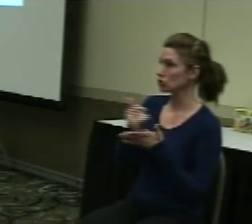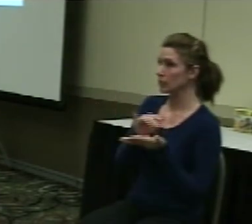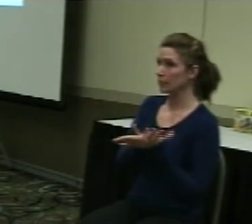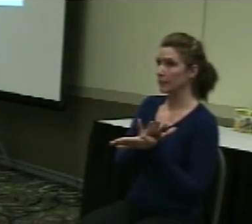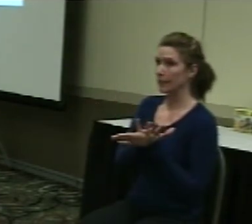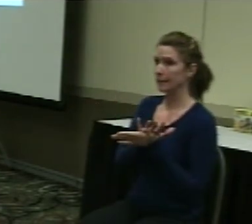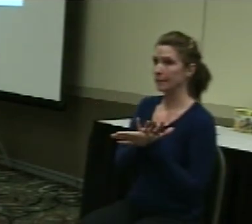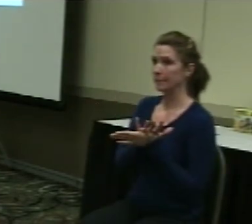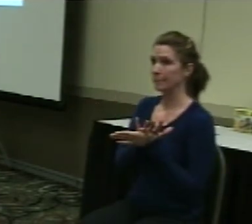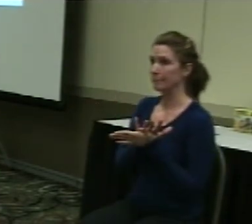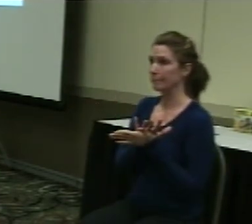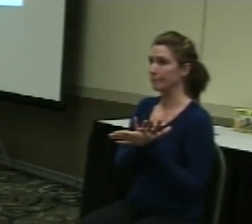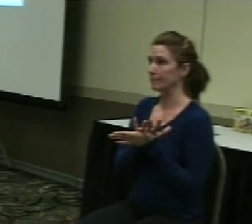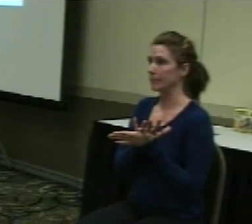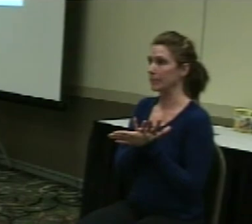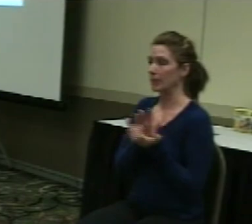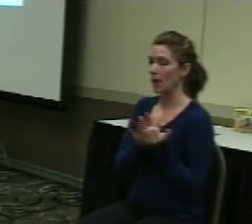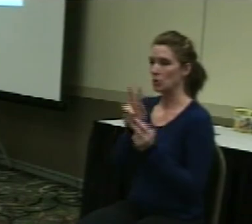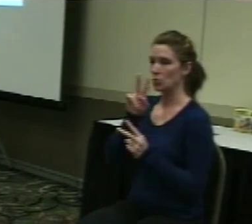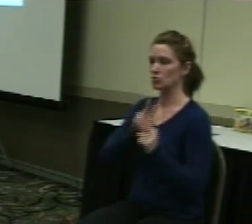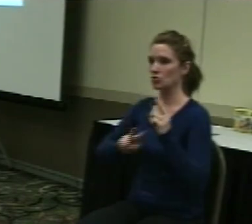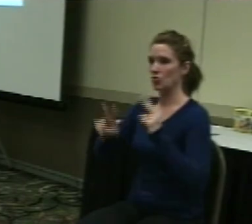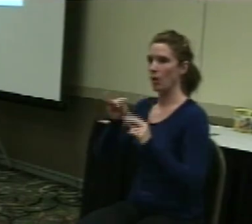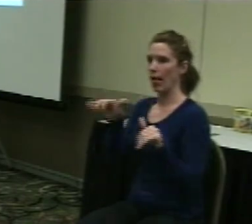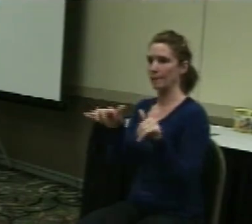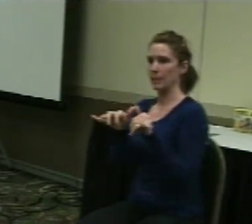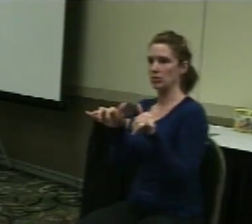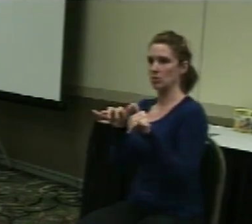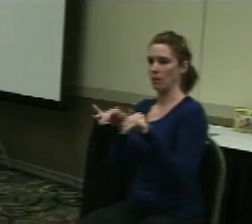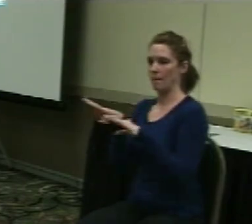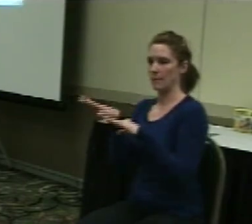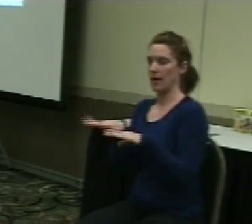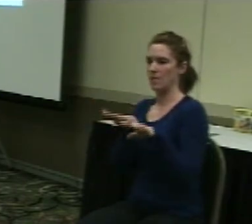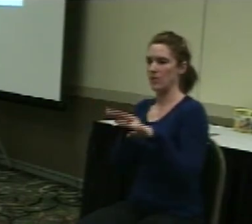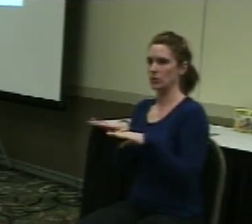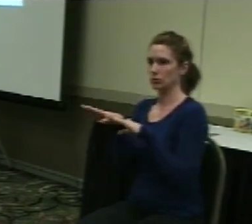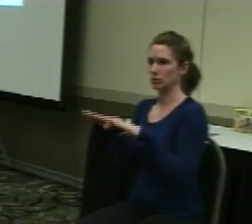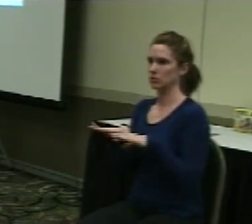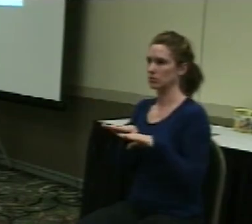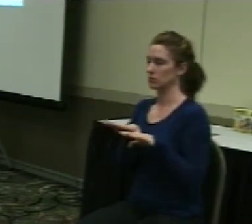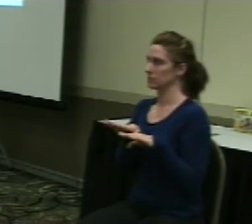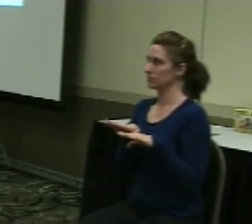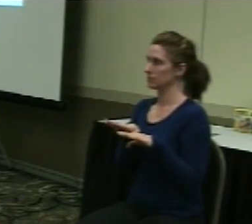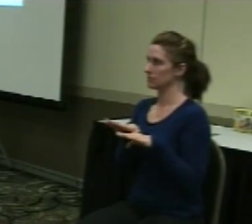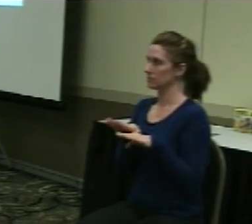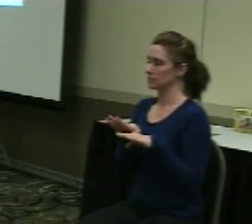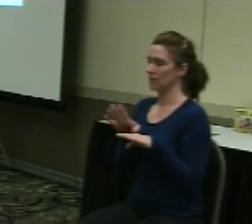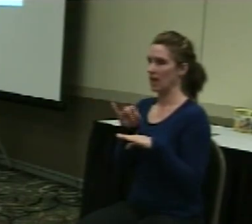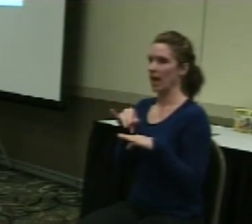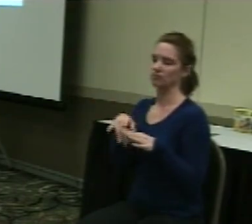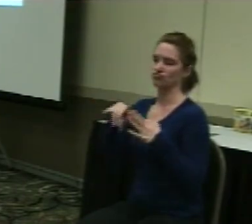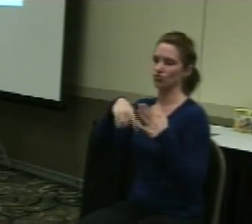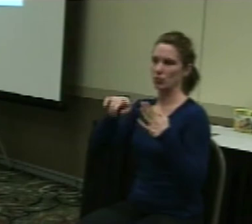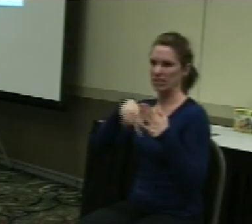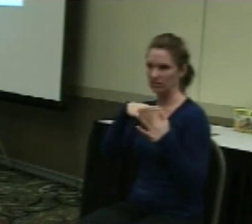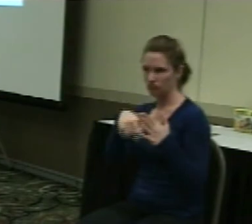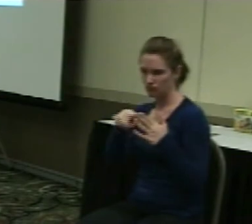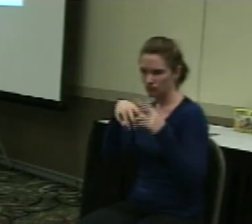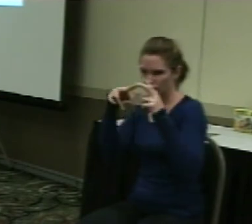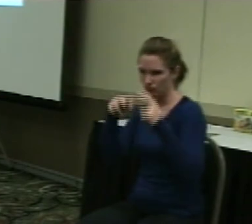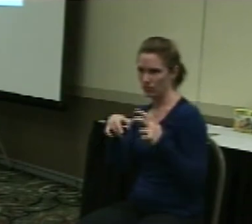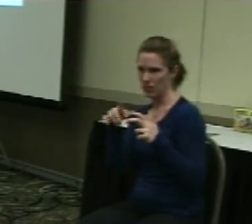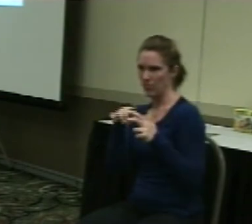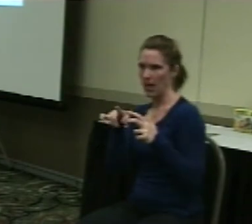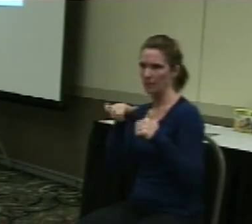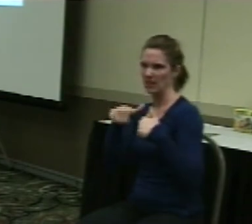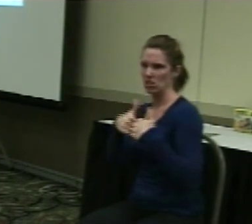you to put those observable and measurable behaviors, critique them, the challenge to